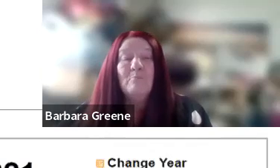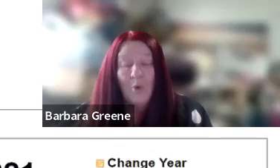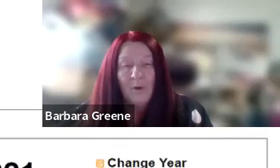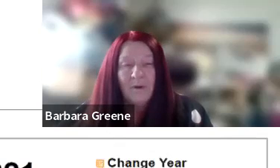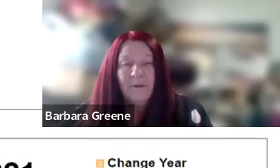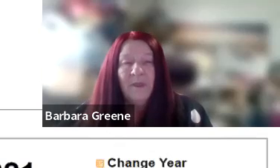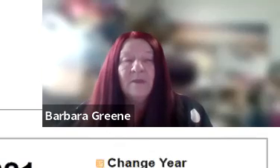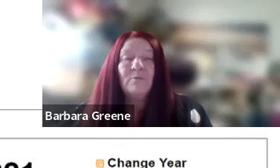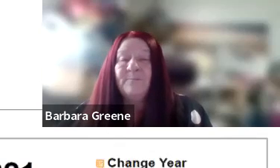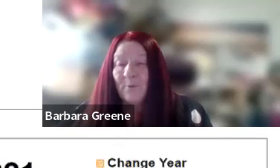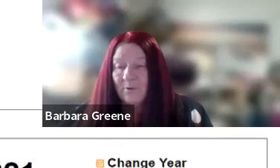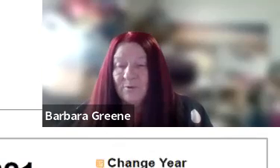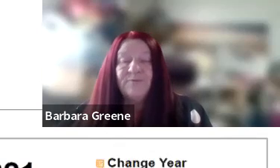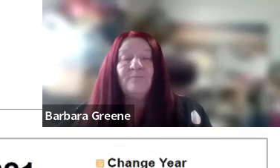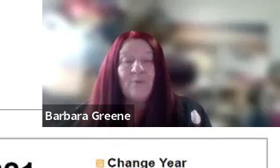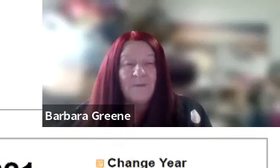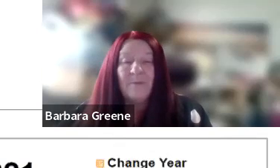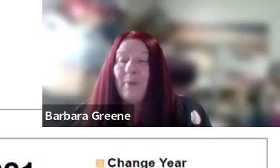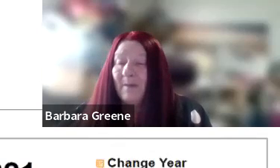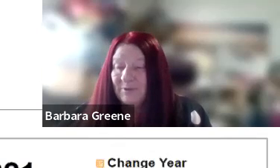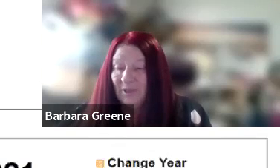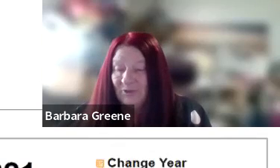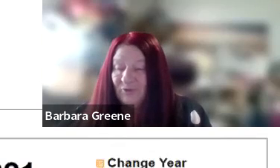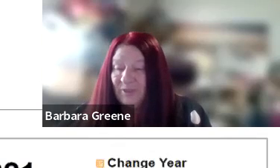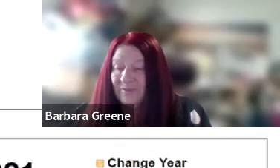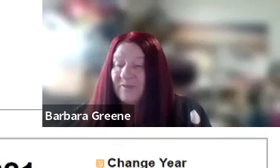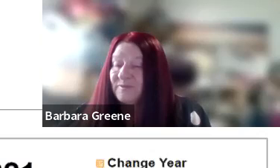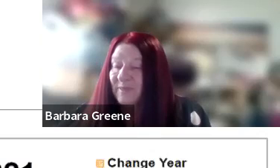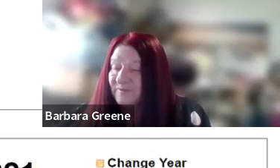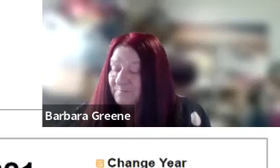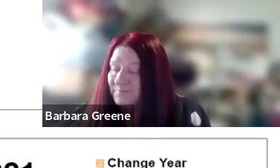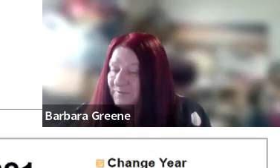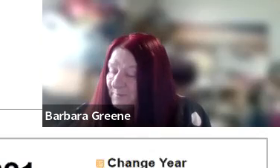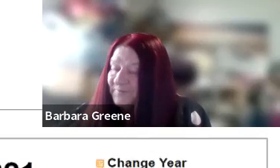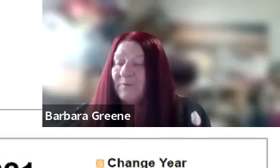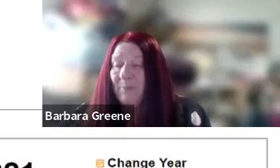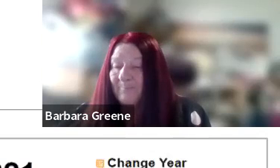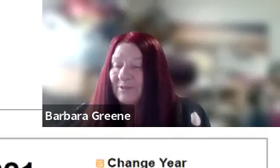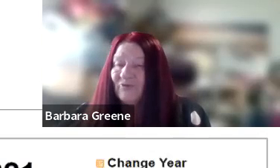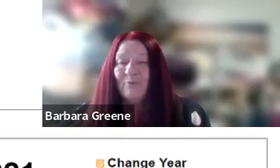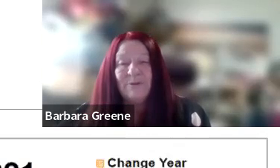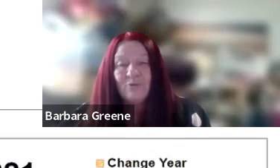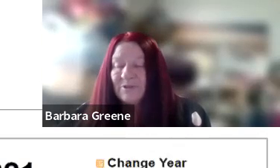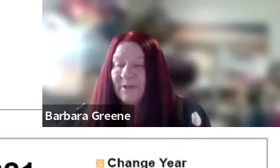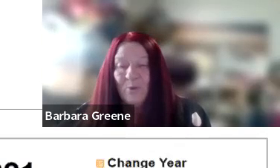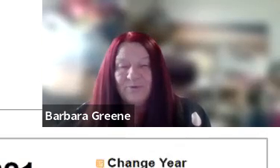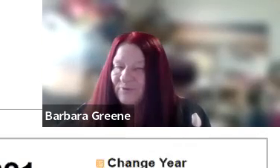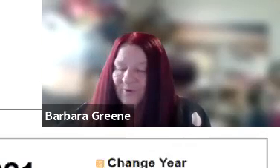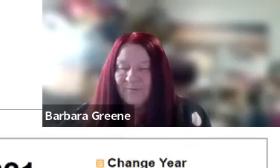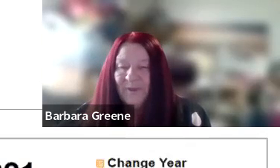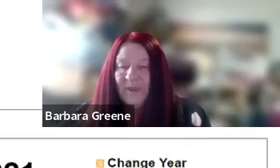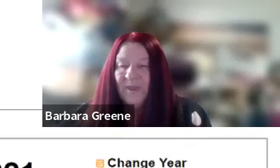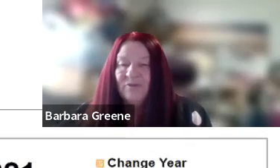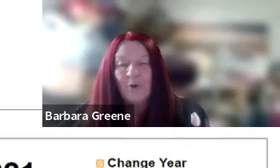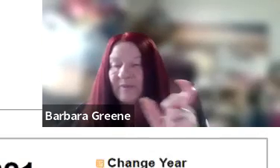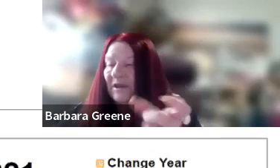received more referrals from the population, that the specific population we really hope to